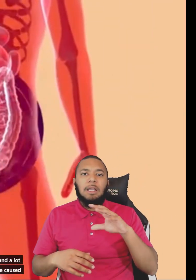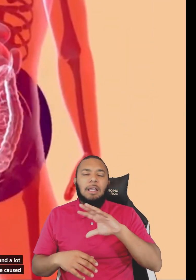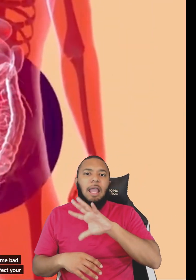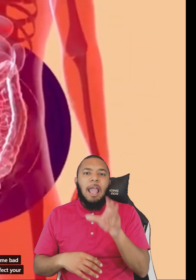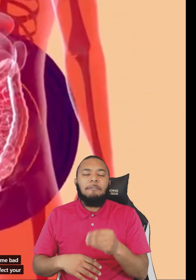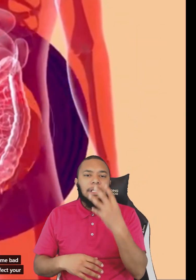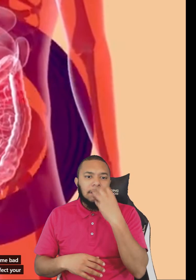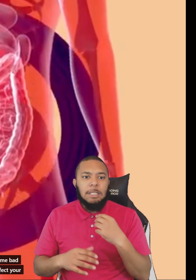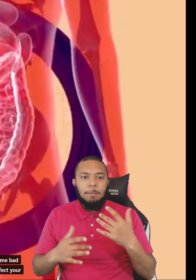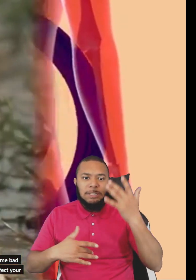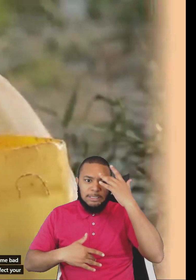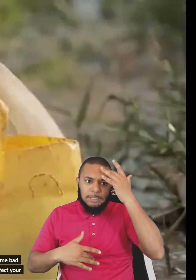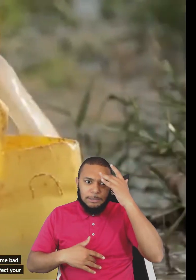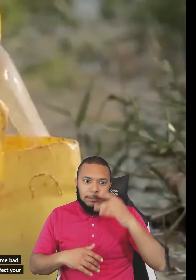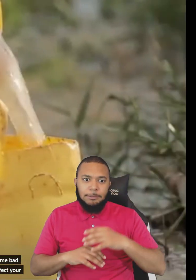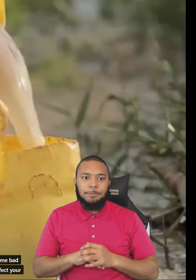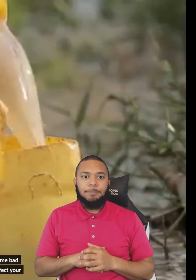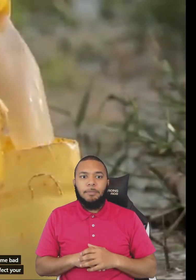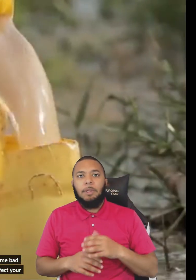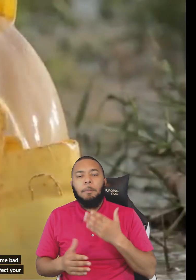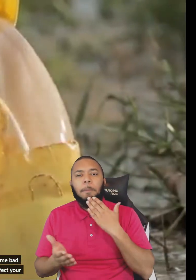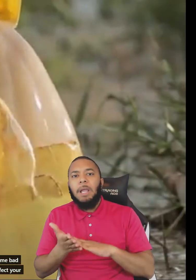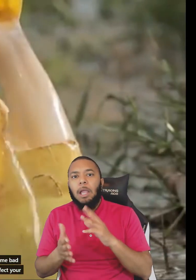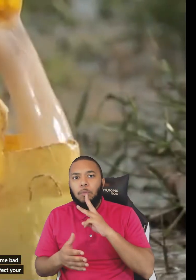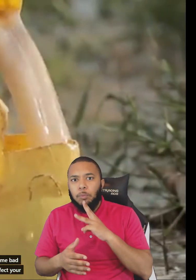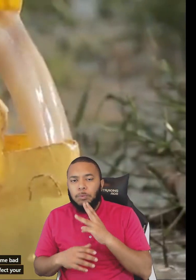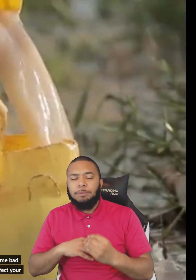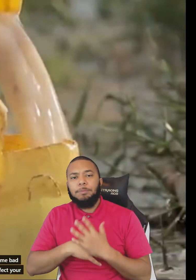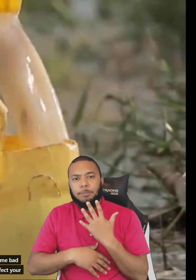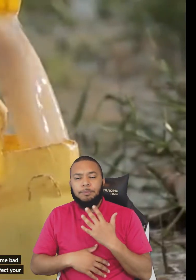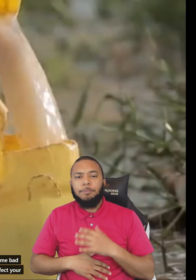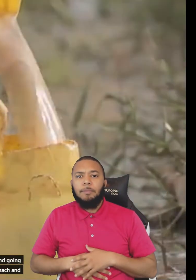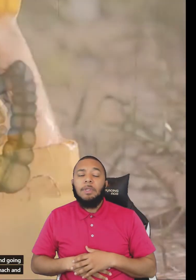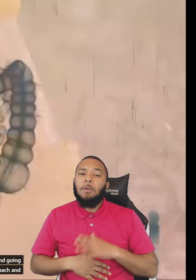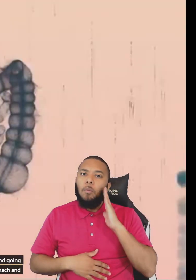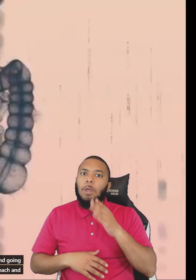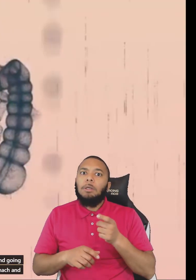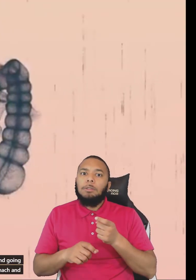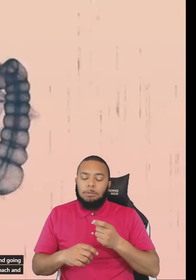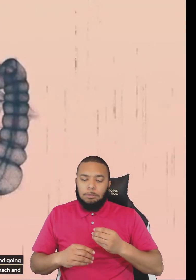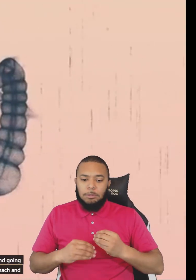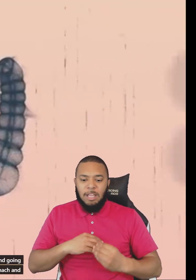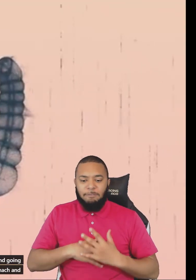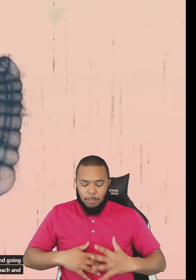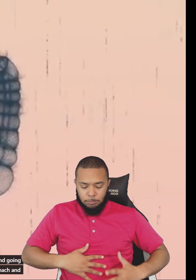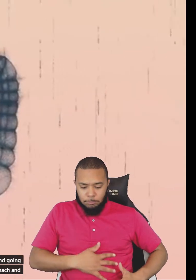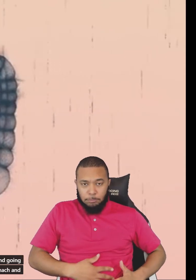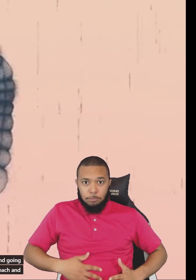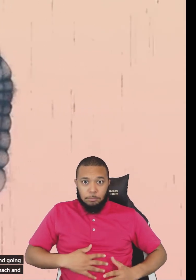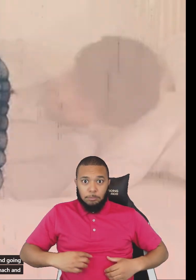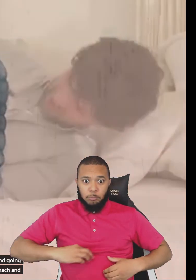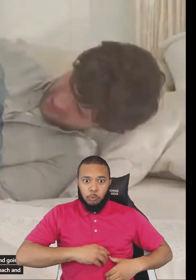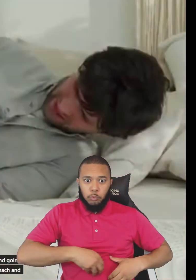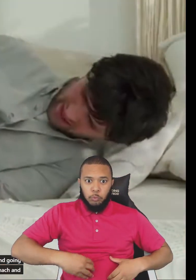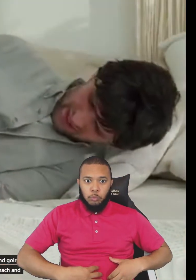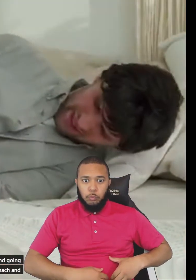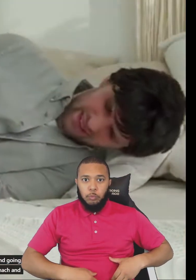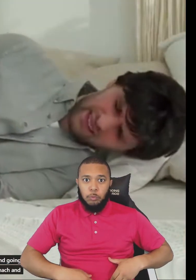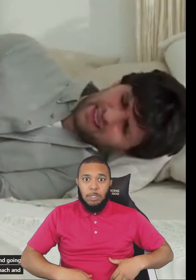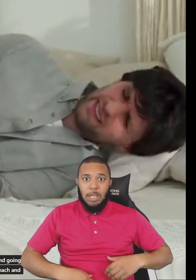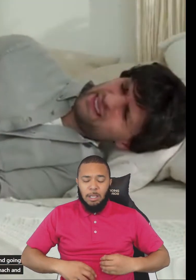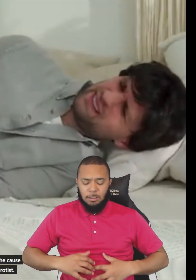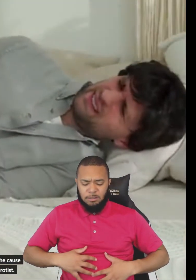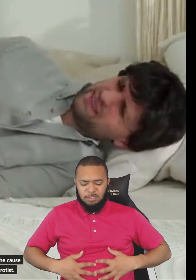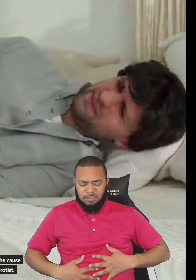are caused by protists. So you drink some bad water, it's really going to infect your GI, your digestive tract, going to cause a lot of